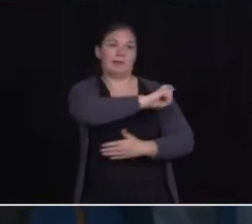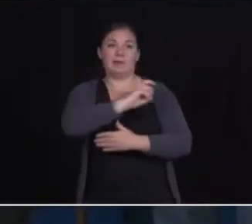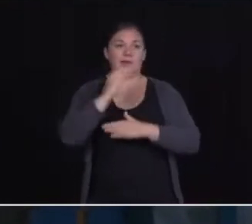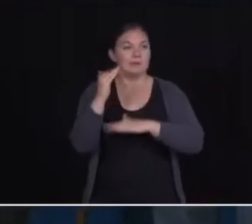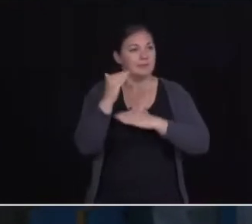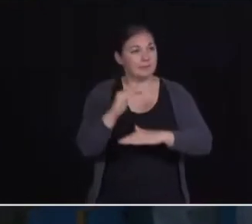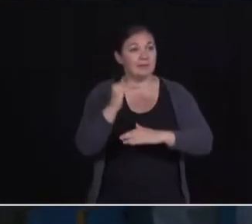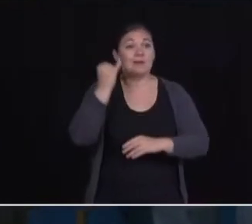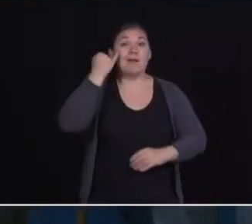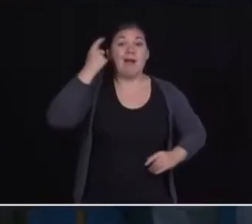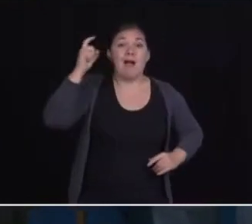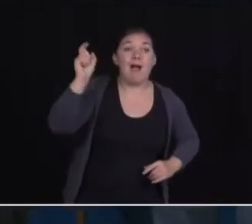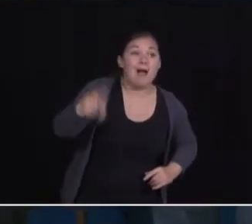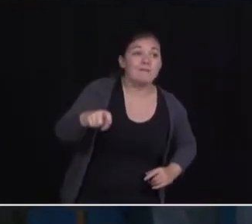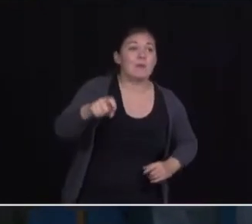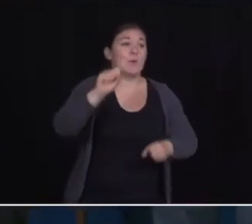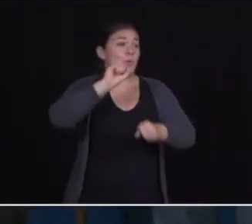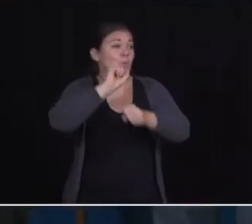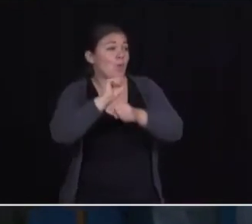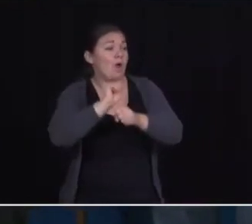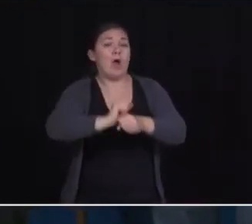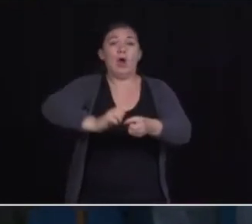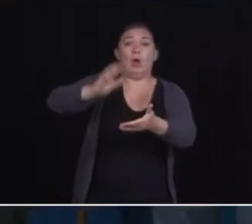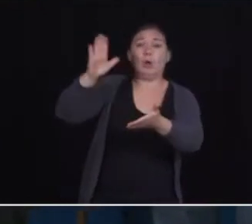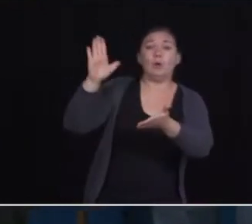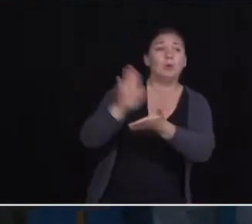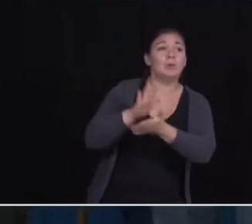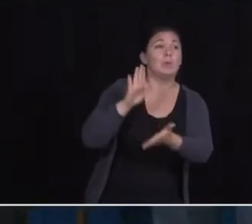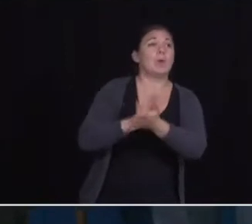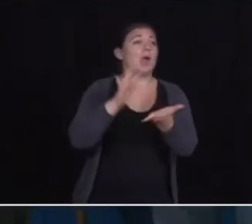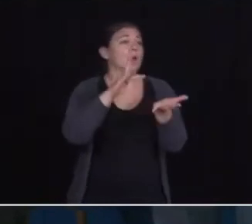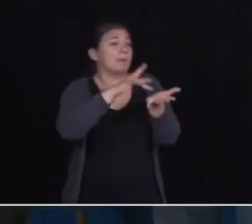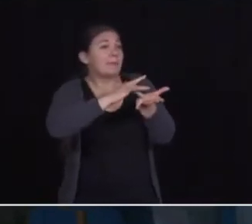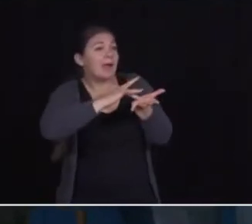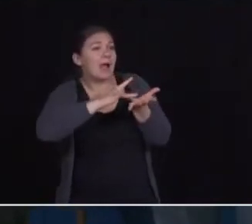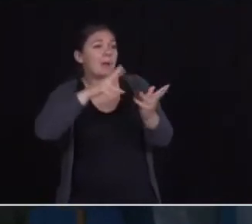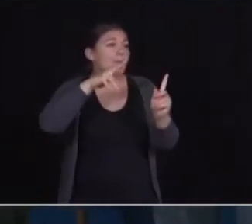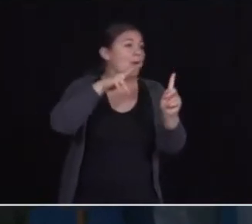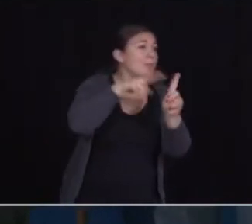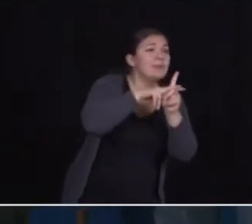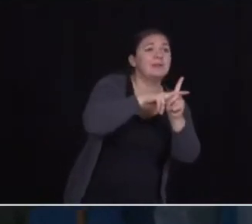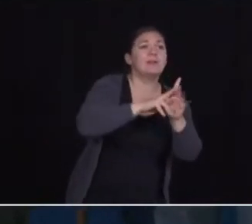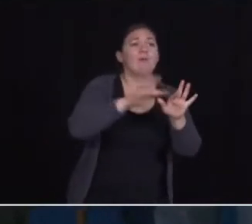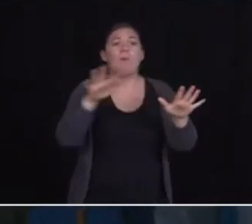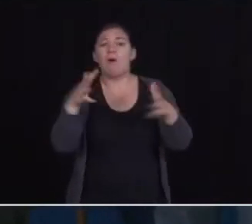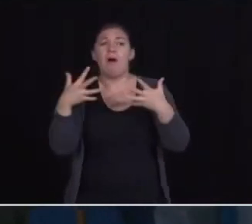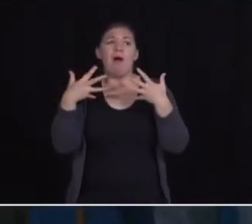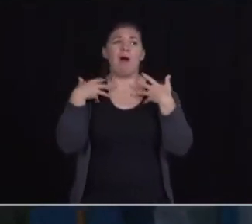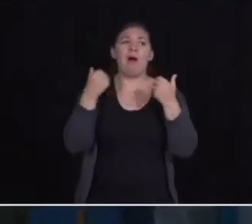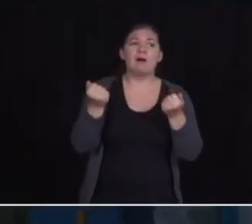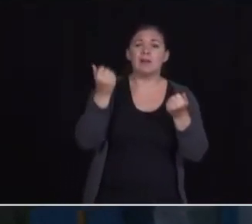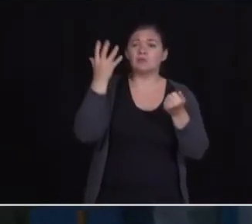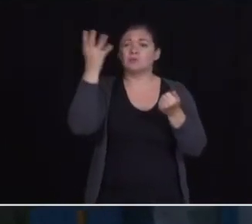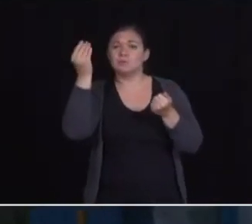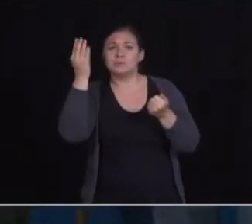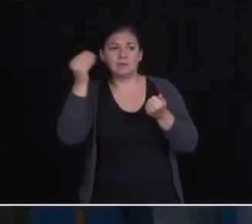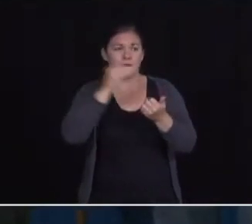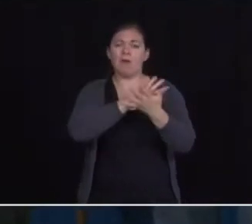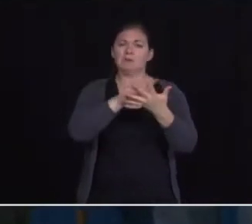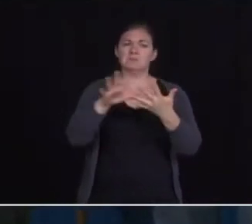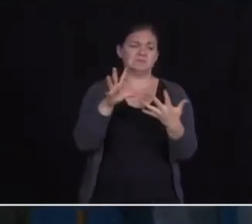groceries, medical appointments, and socially distant outdoor physical activity. This was certainly not an